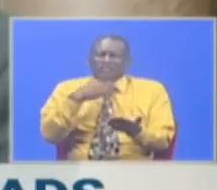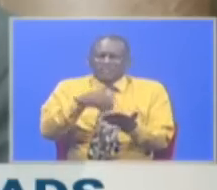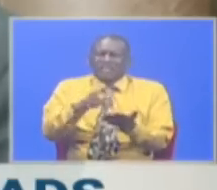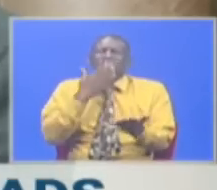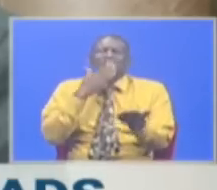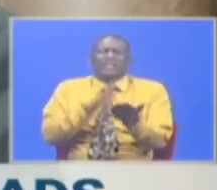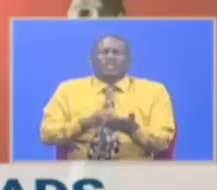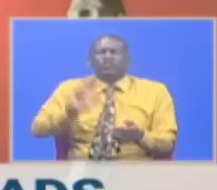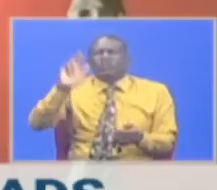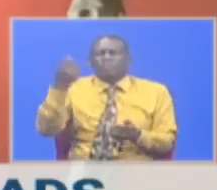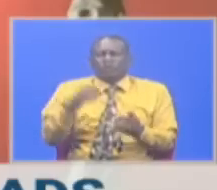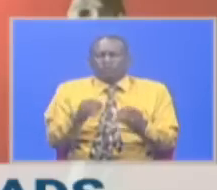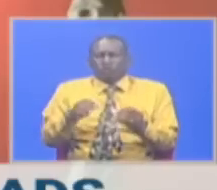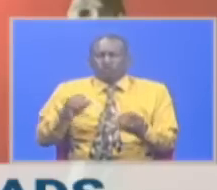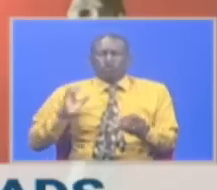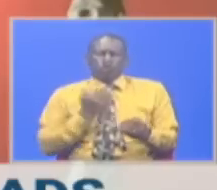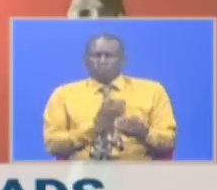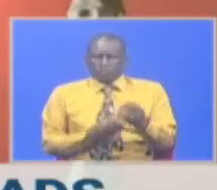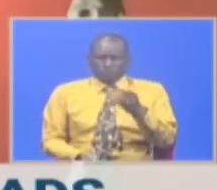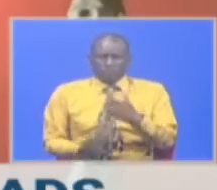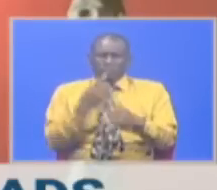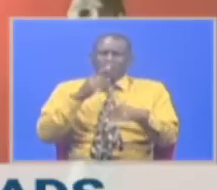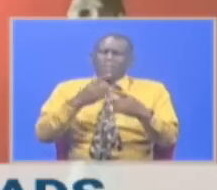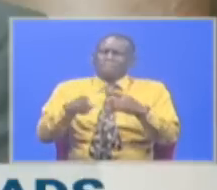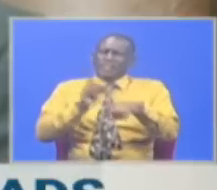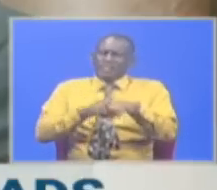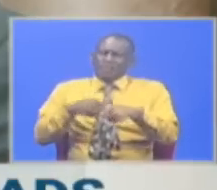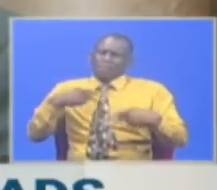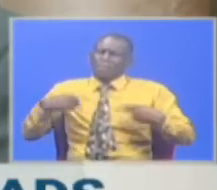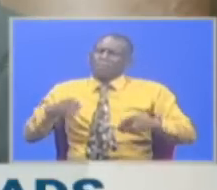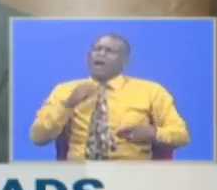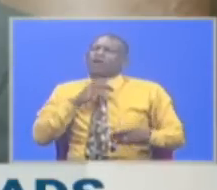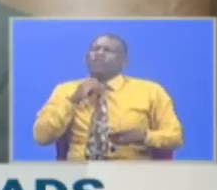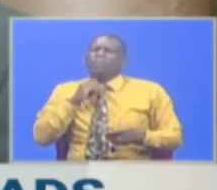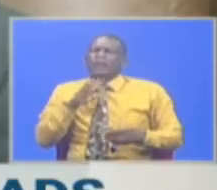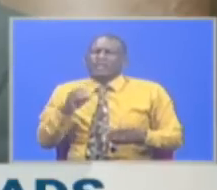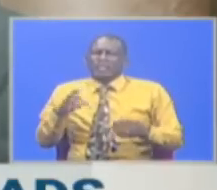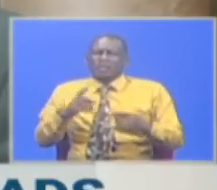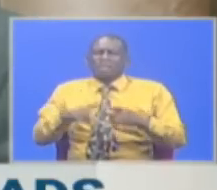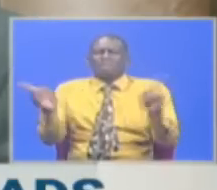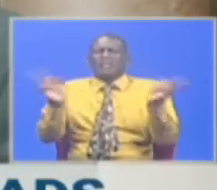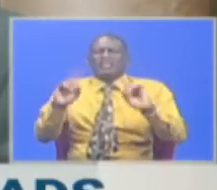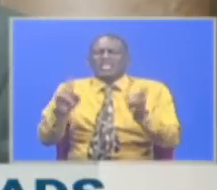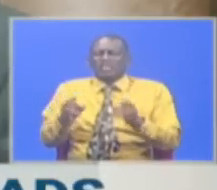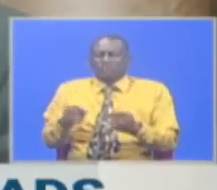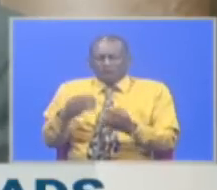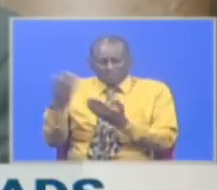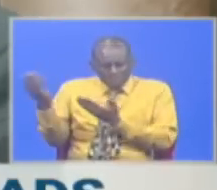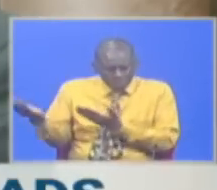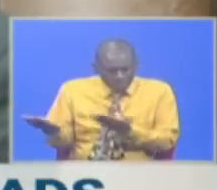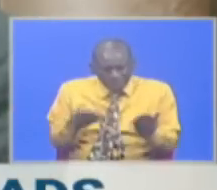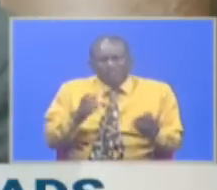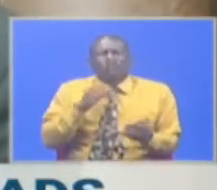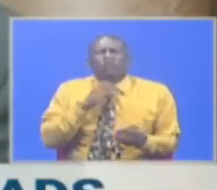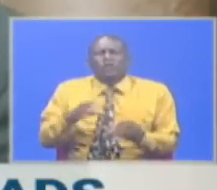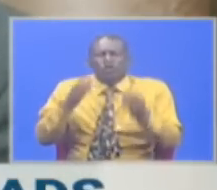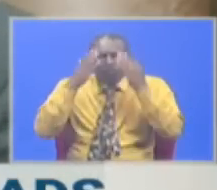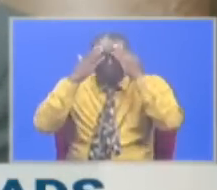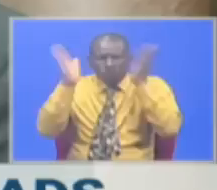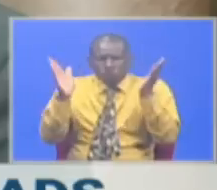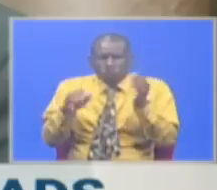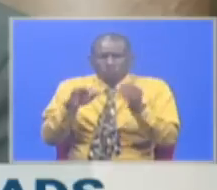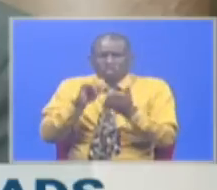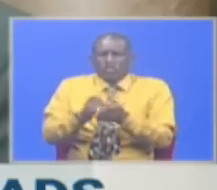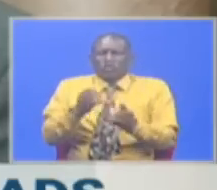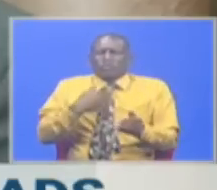for a tribunal to be formed. But when people are complaining, but they never took that complaint anywhere. You don't know that there's somebody who's